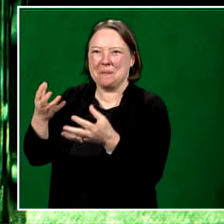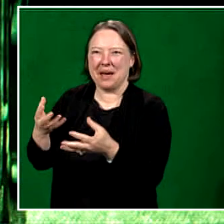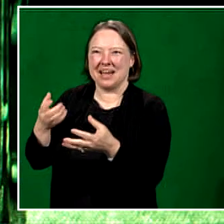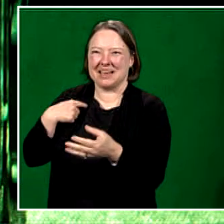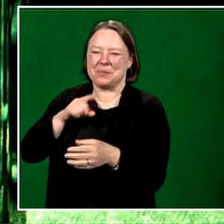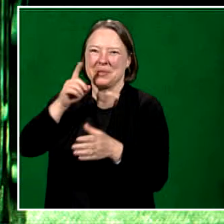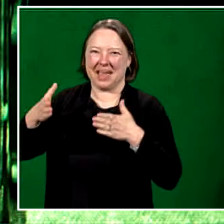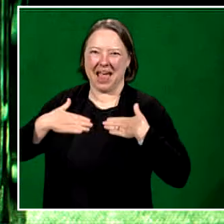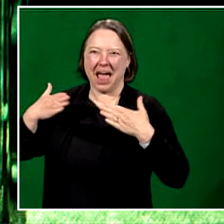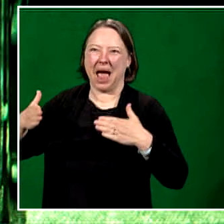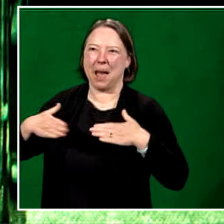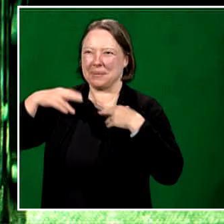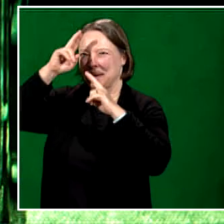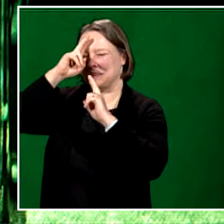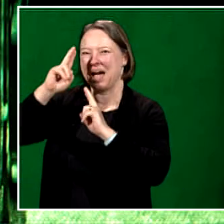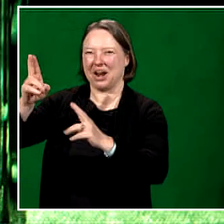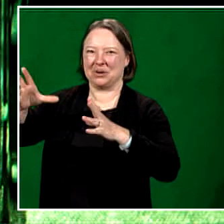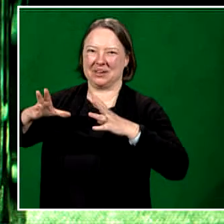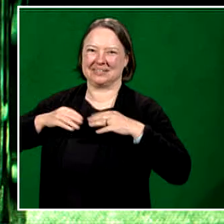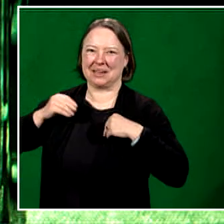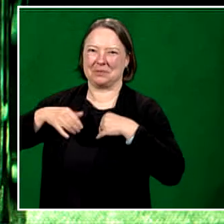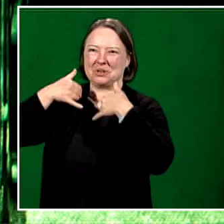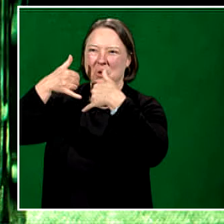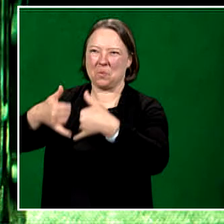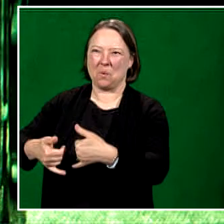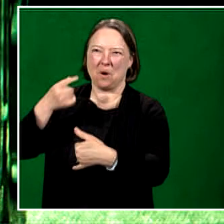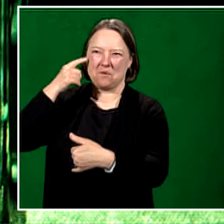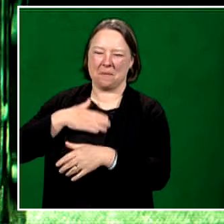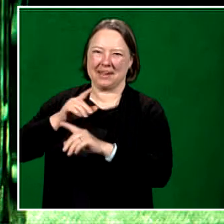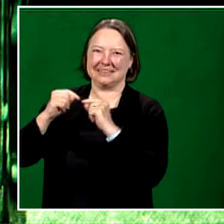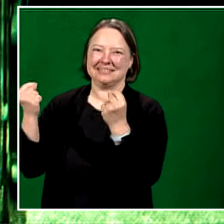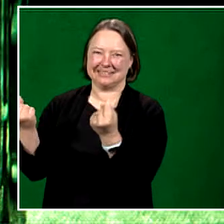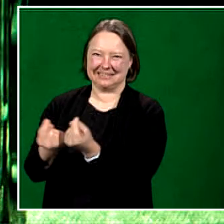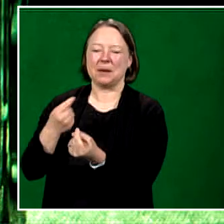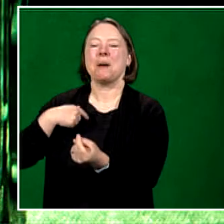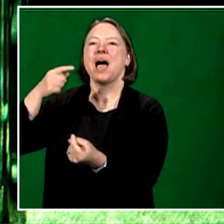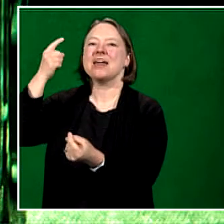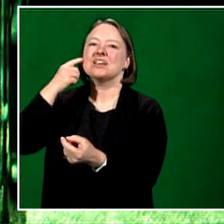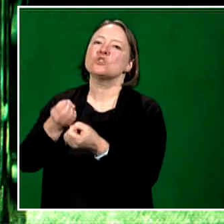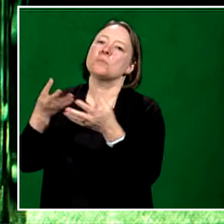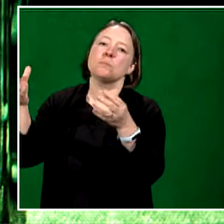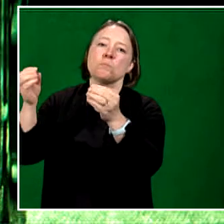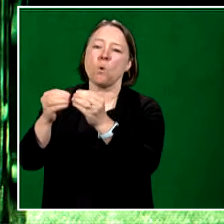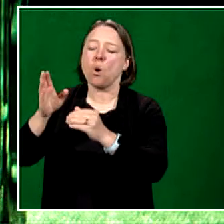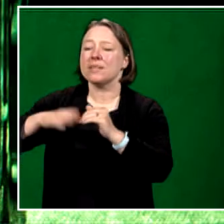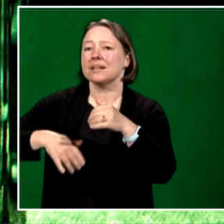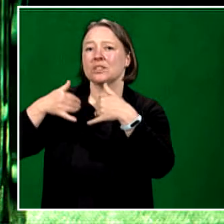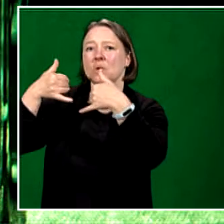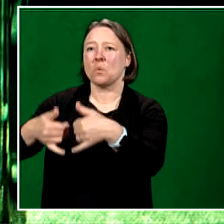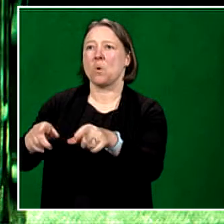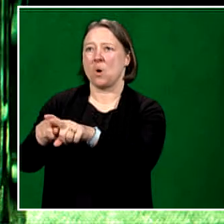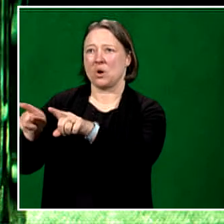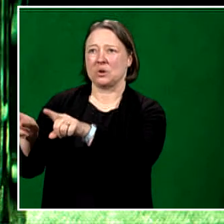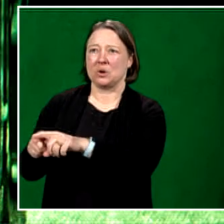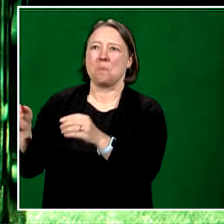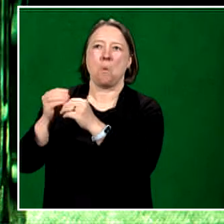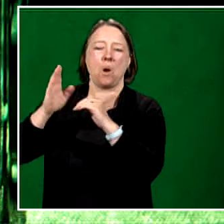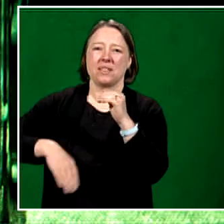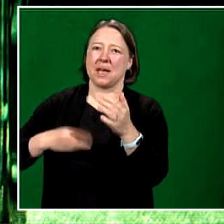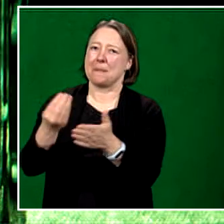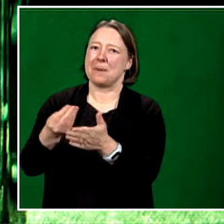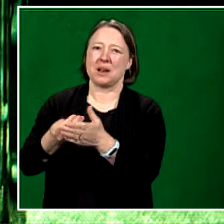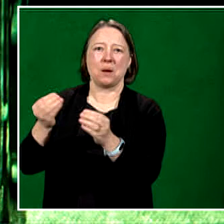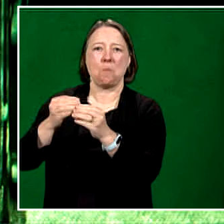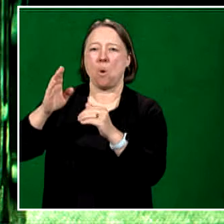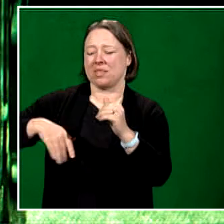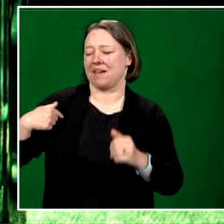so happy and honored to accept this award for my team. But I think it's so much more than the award too. It's more than the money. It's more